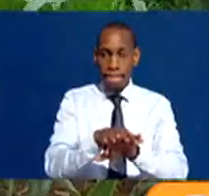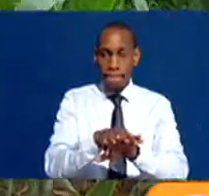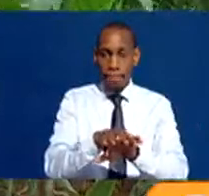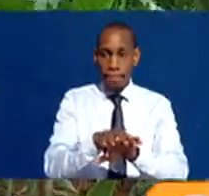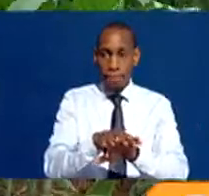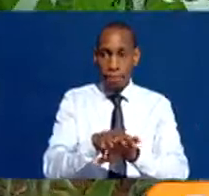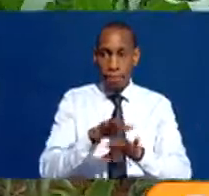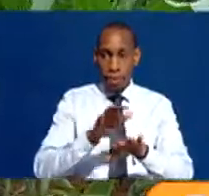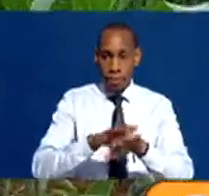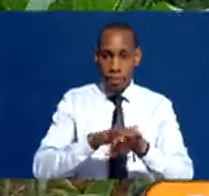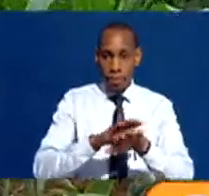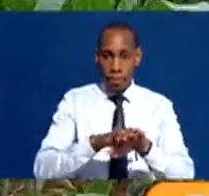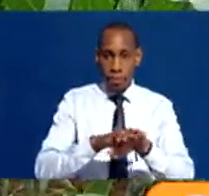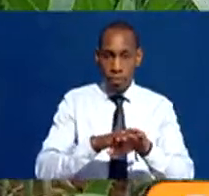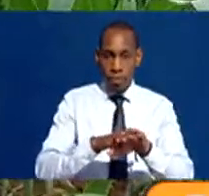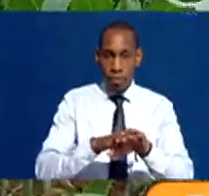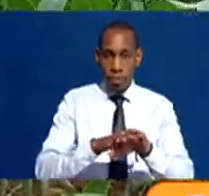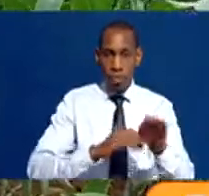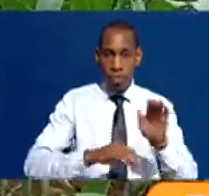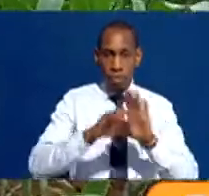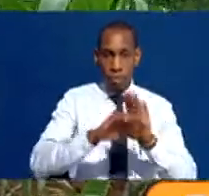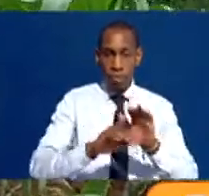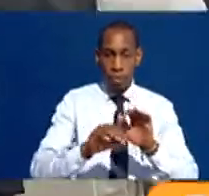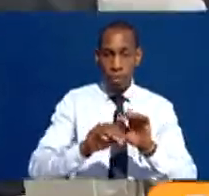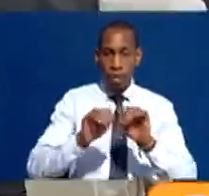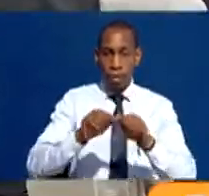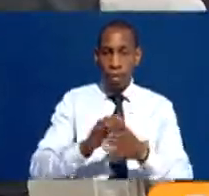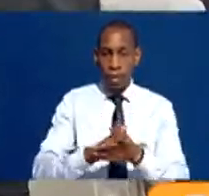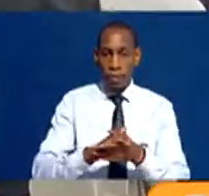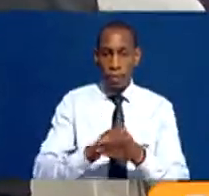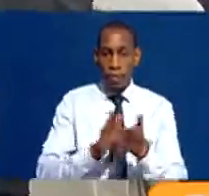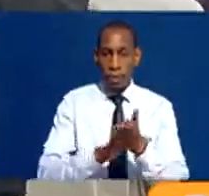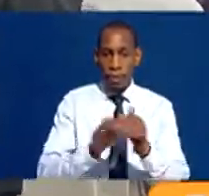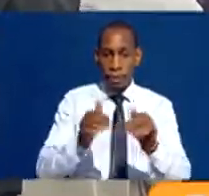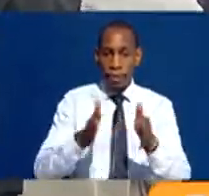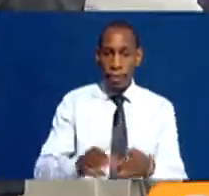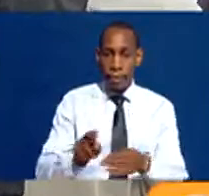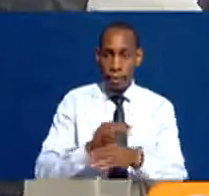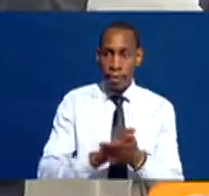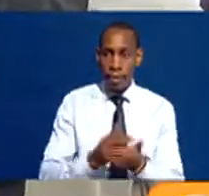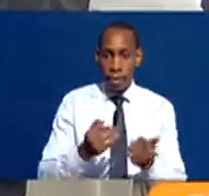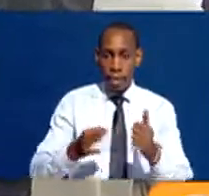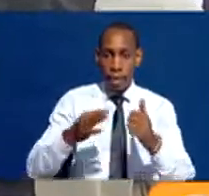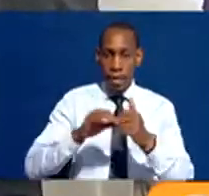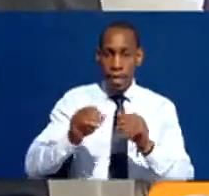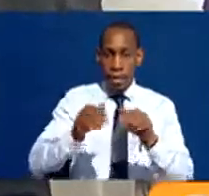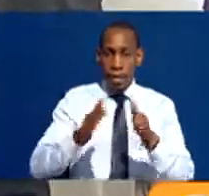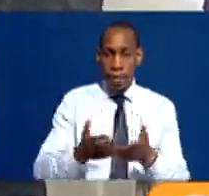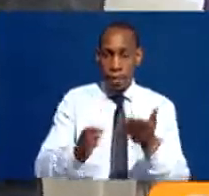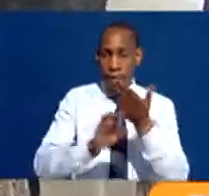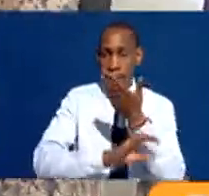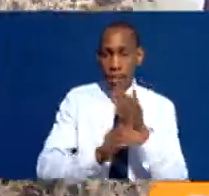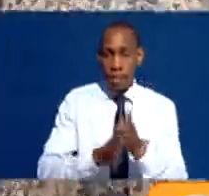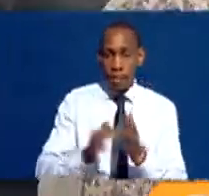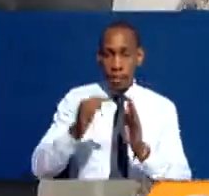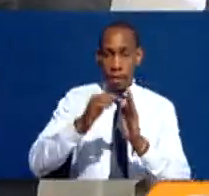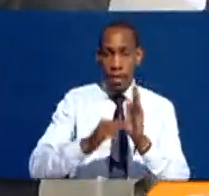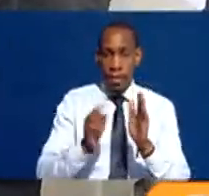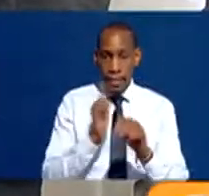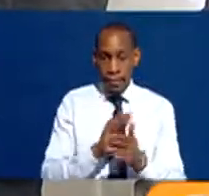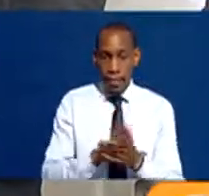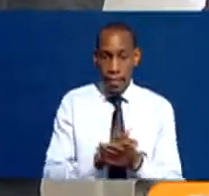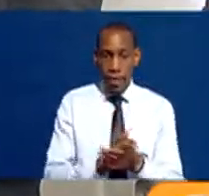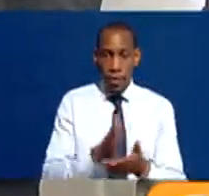effective packages that can be recommended for farmers to use. Already, 80 farmers across the country have been enlisted in